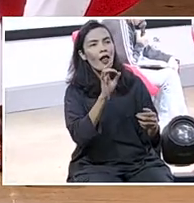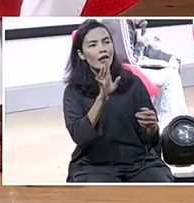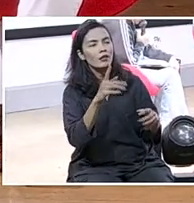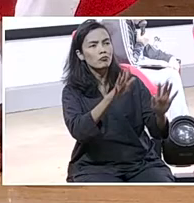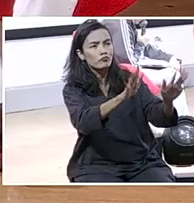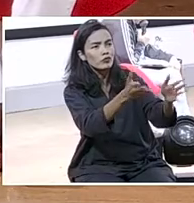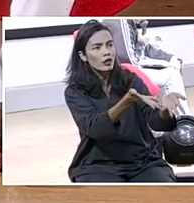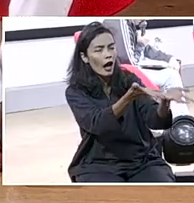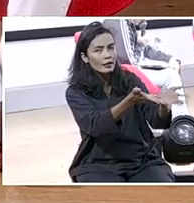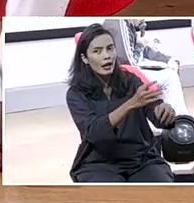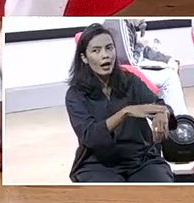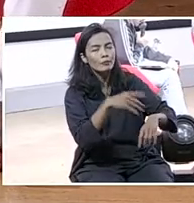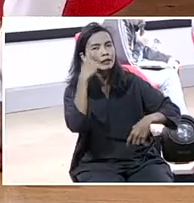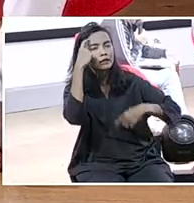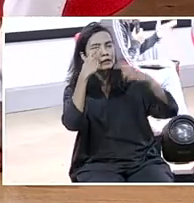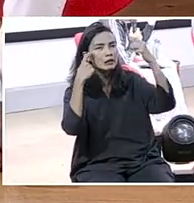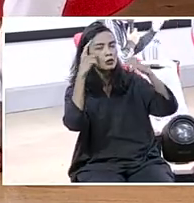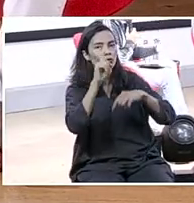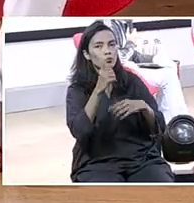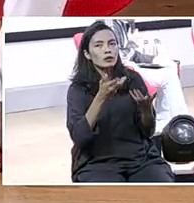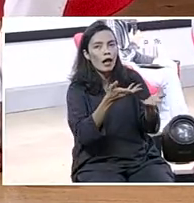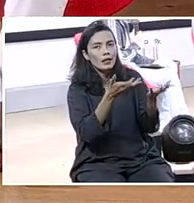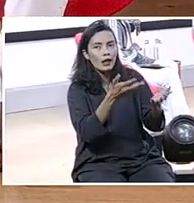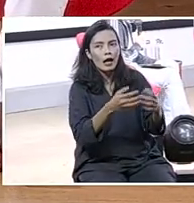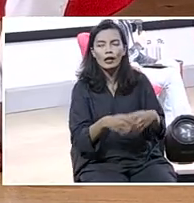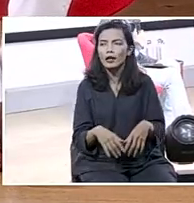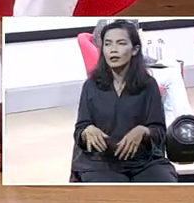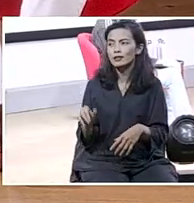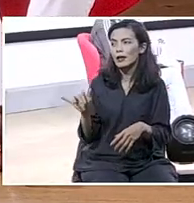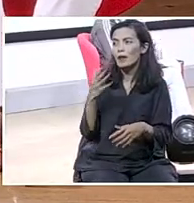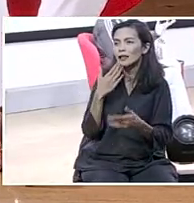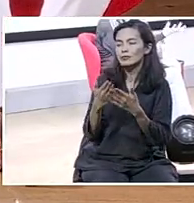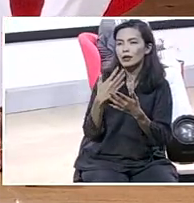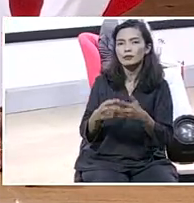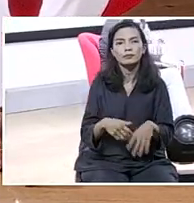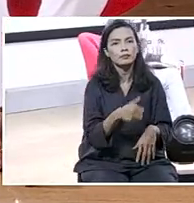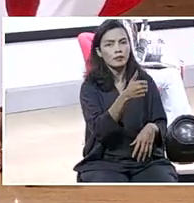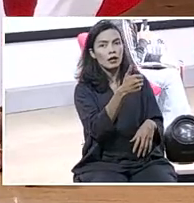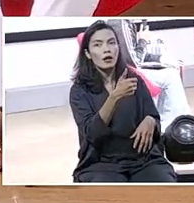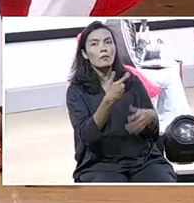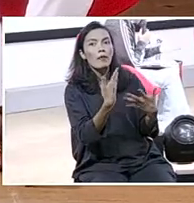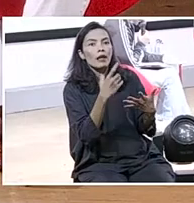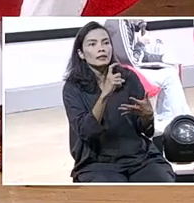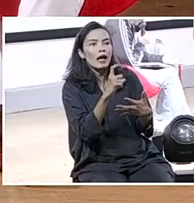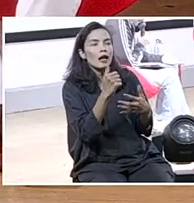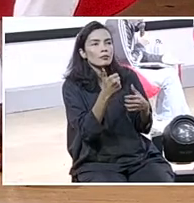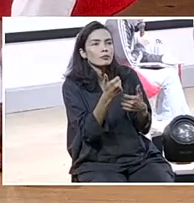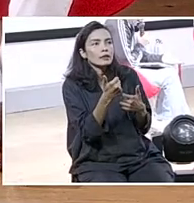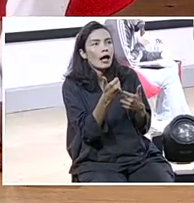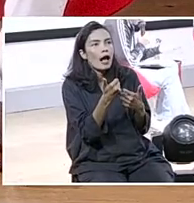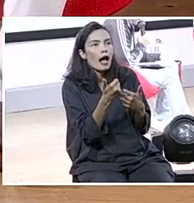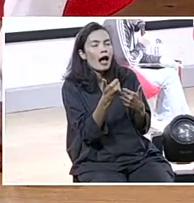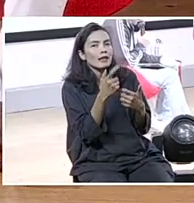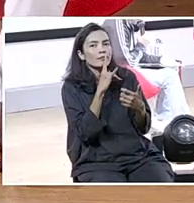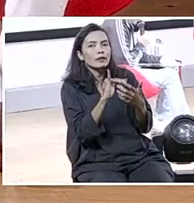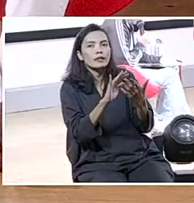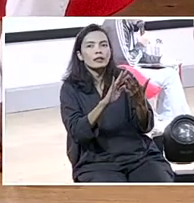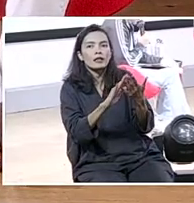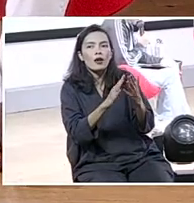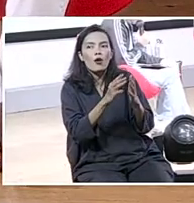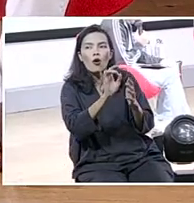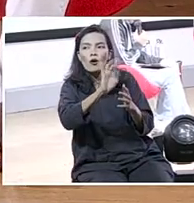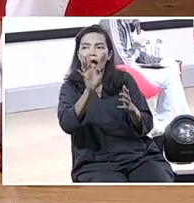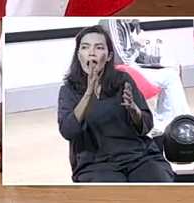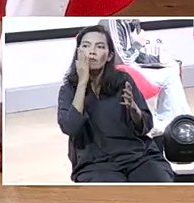So, Steven, I just want to ask, how do you give back to your community? To your community and inspire other